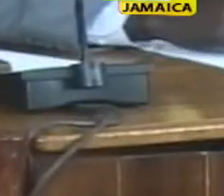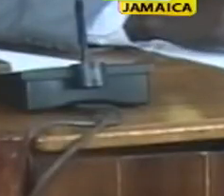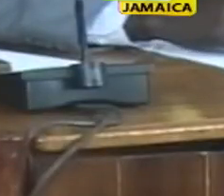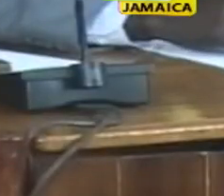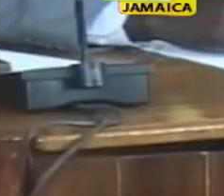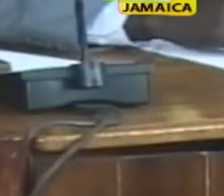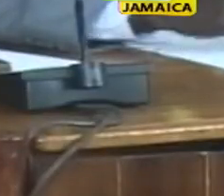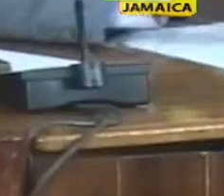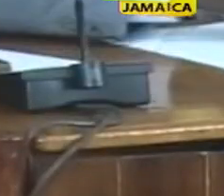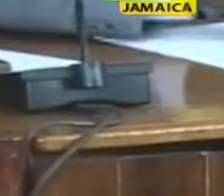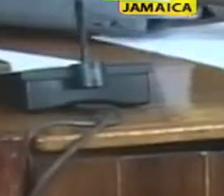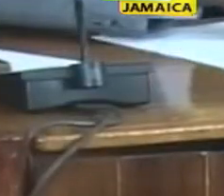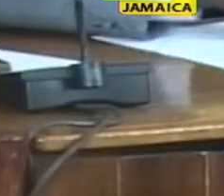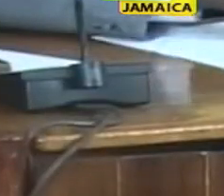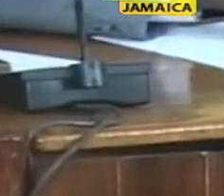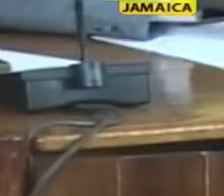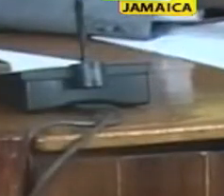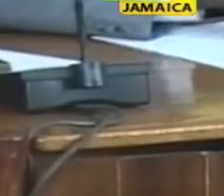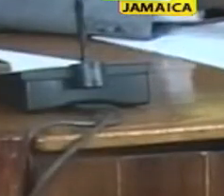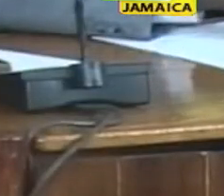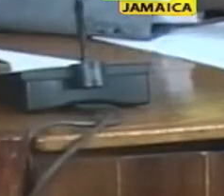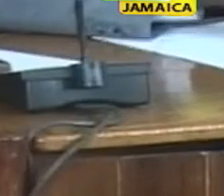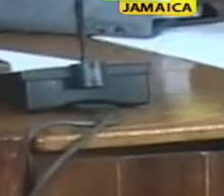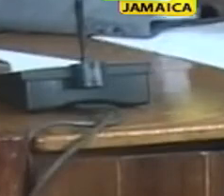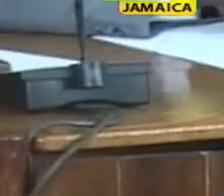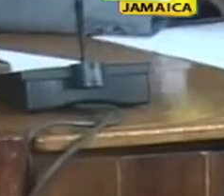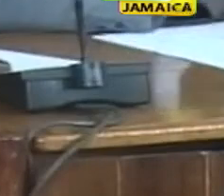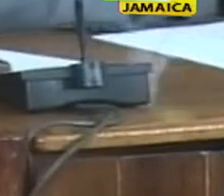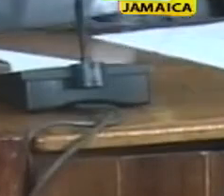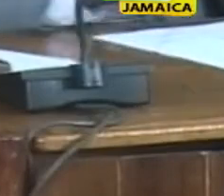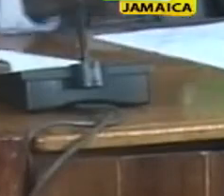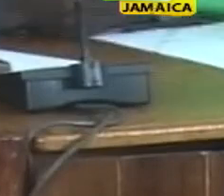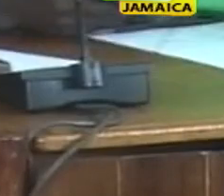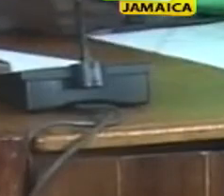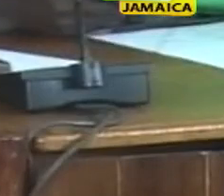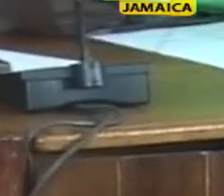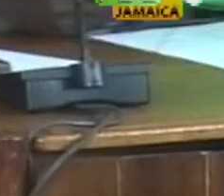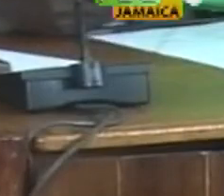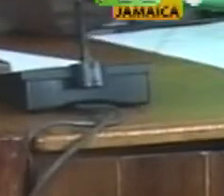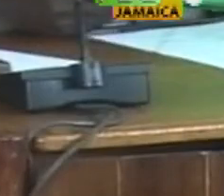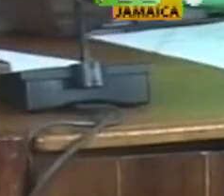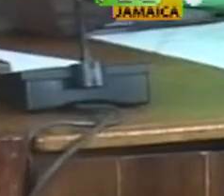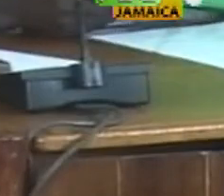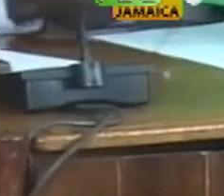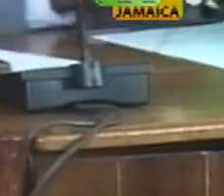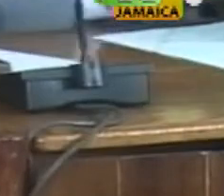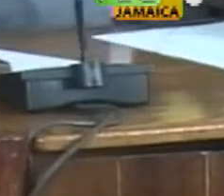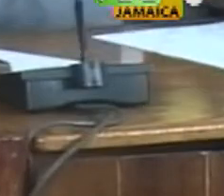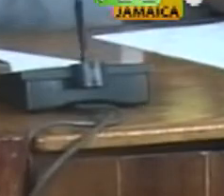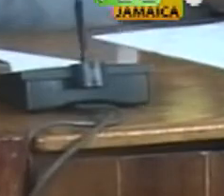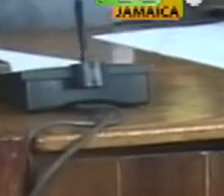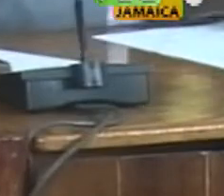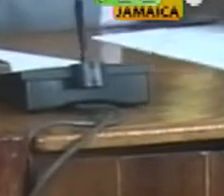Dr. Chang? Mr. Montague? Ms. Grange? Mr. Henry?